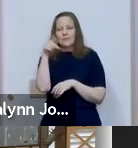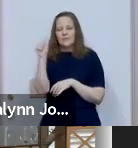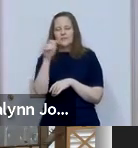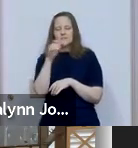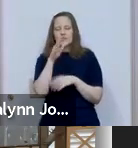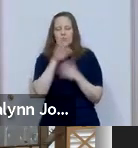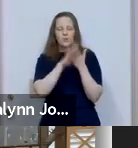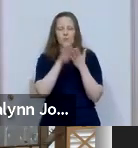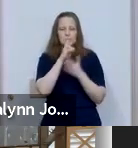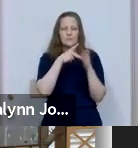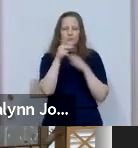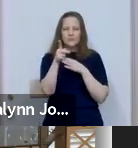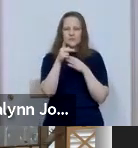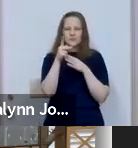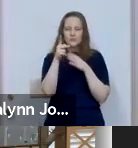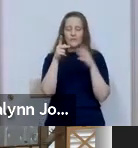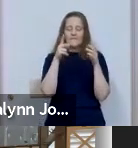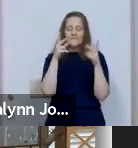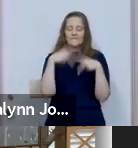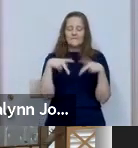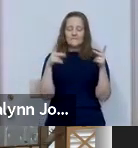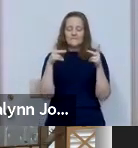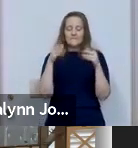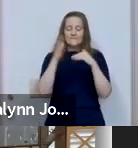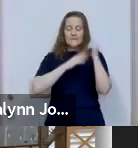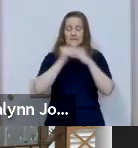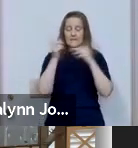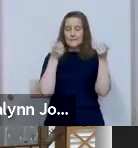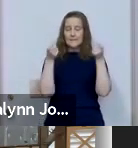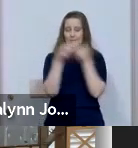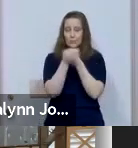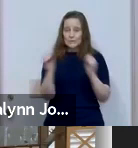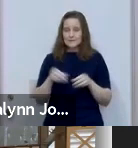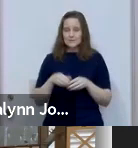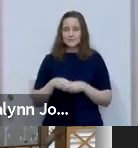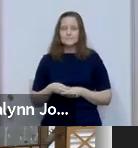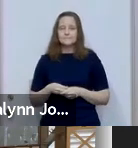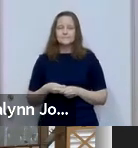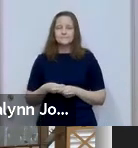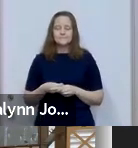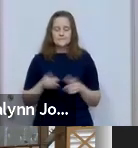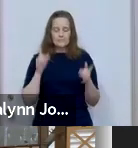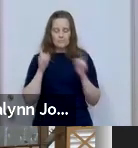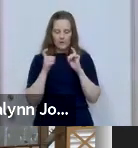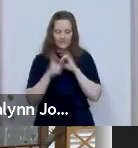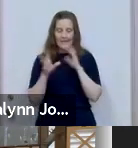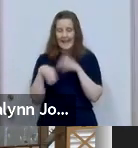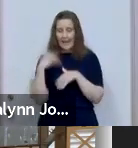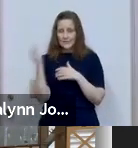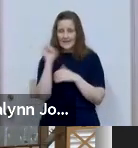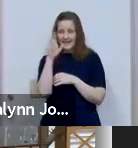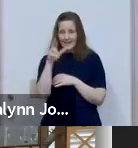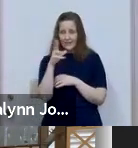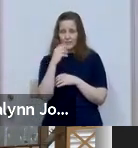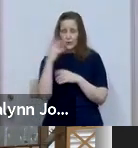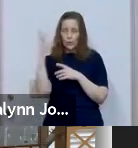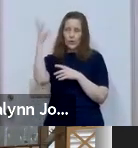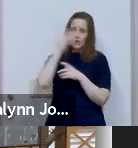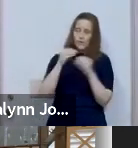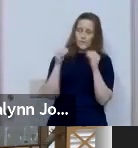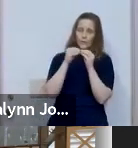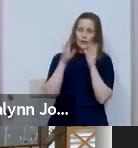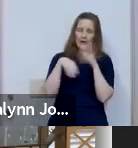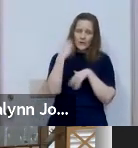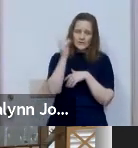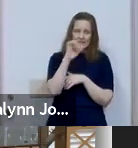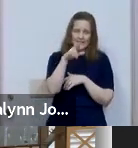of professional facility management organizations. Things that we've done, modified outside air. So we're bringing in more outside air into